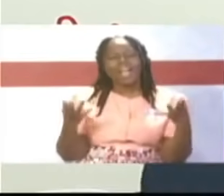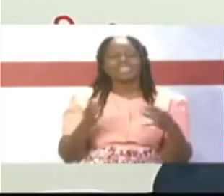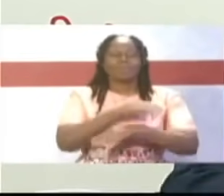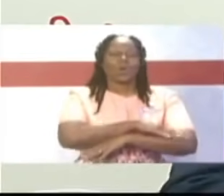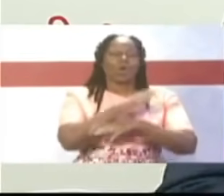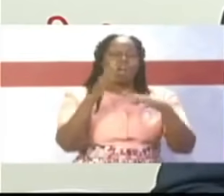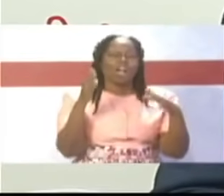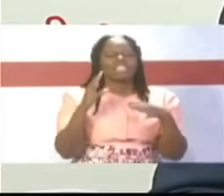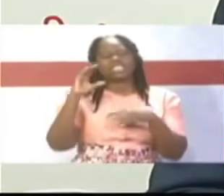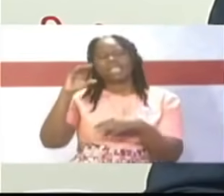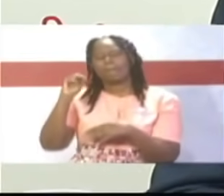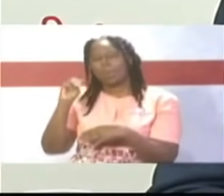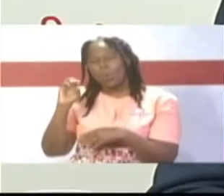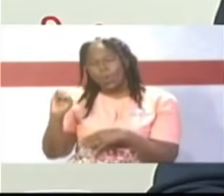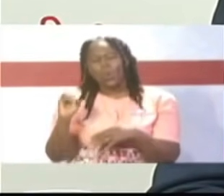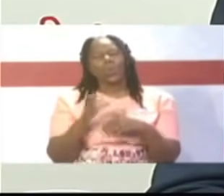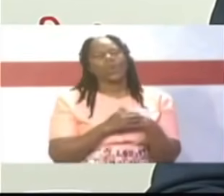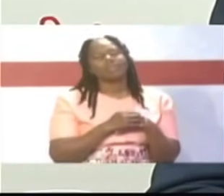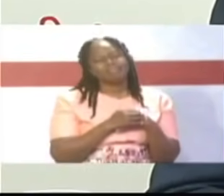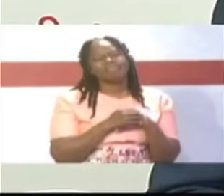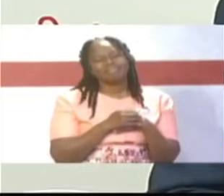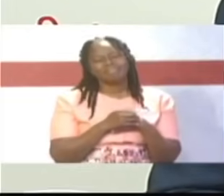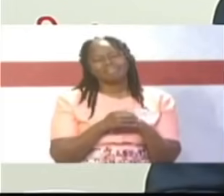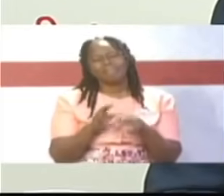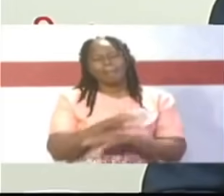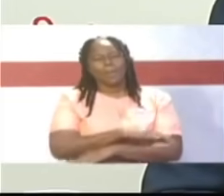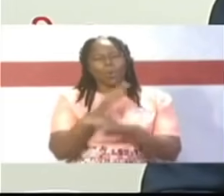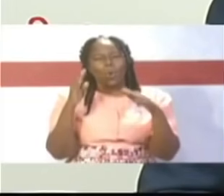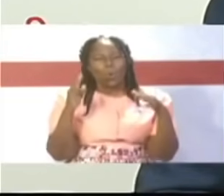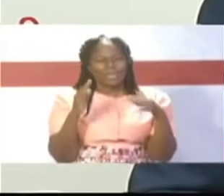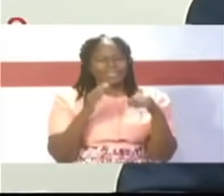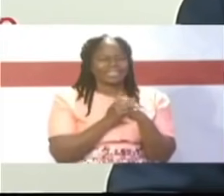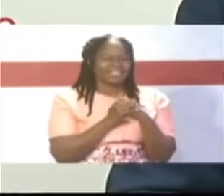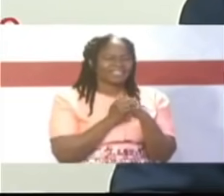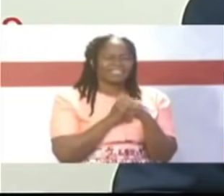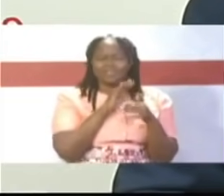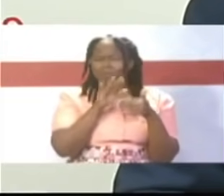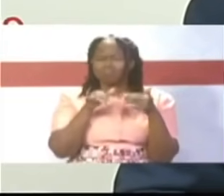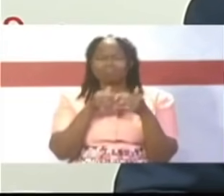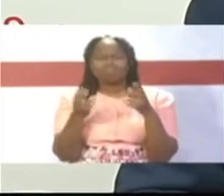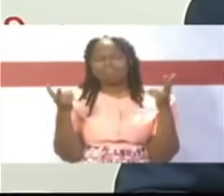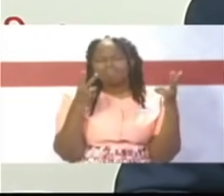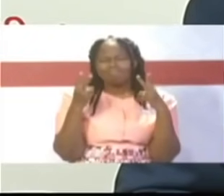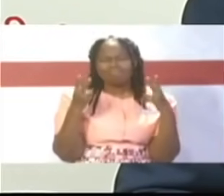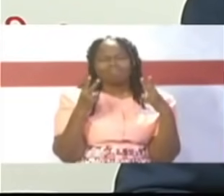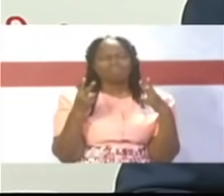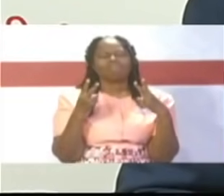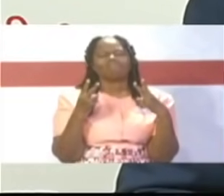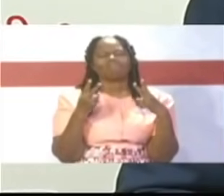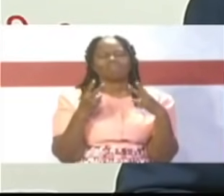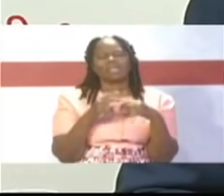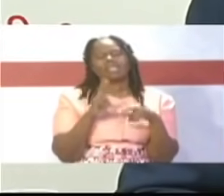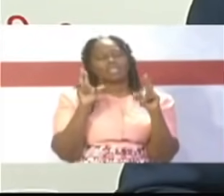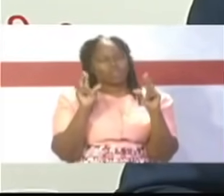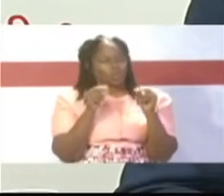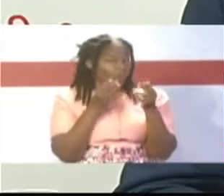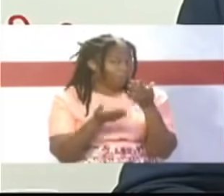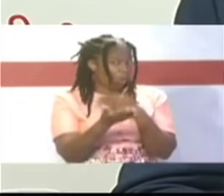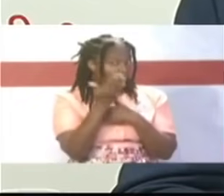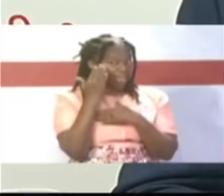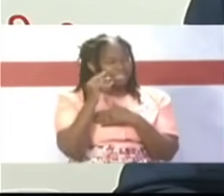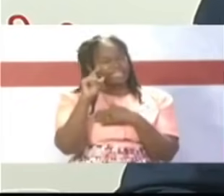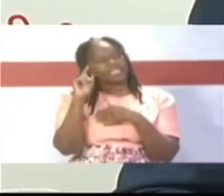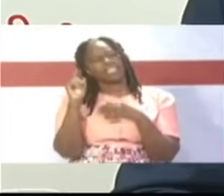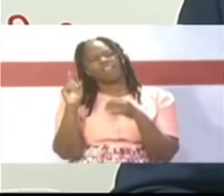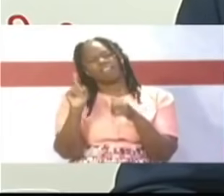to the Chief Medical Officer, Dr. Parashram. Good morning to our first-time guest, Dr. Boyce, this morning